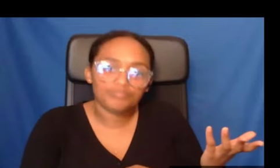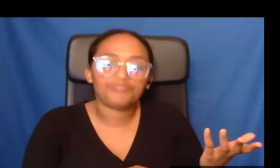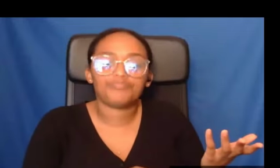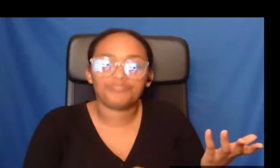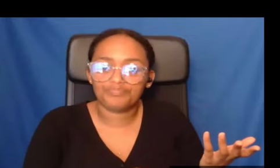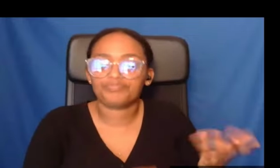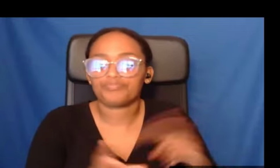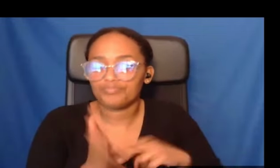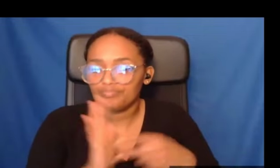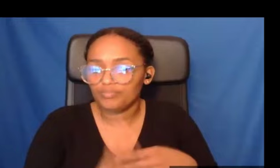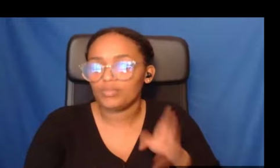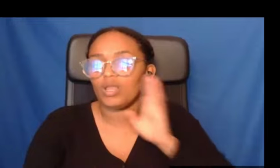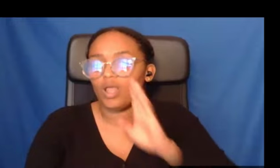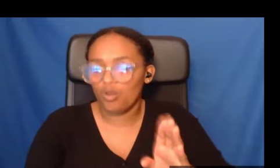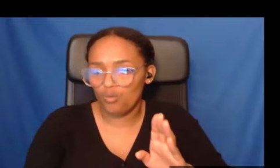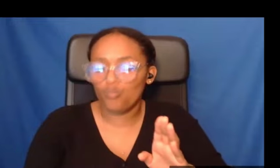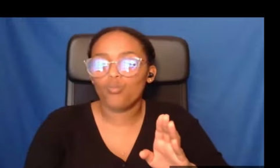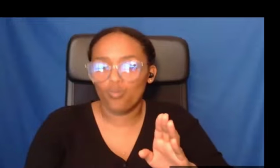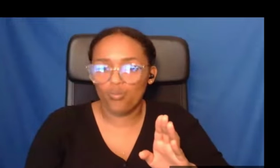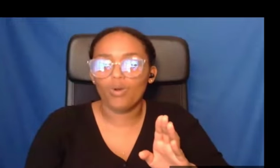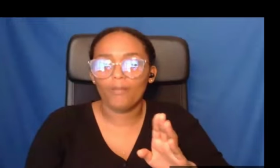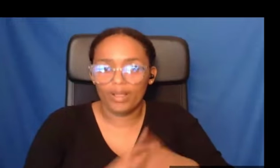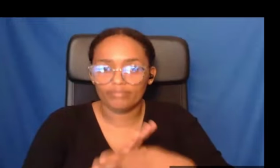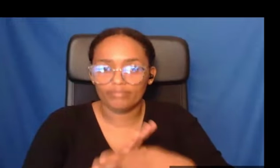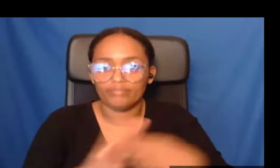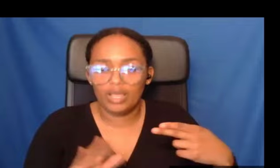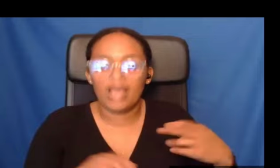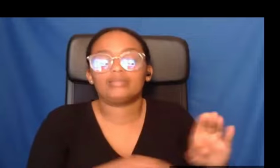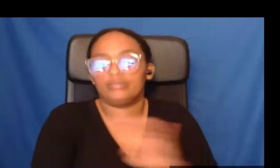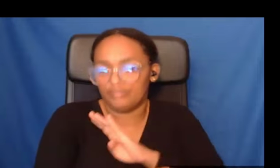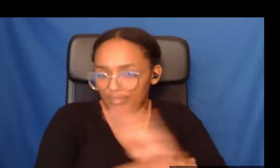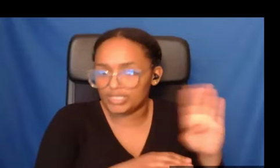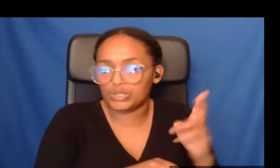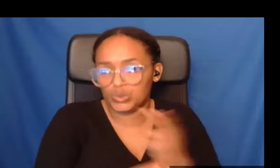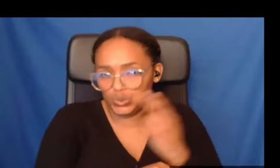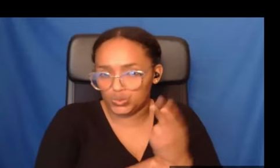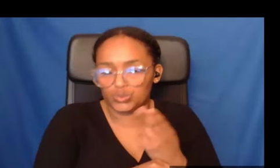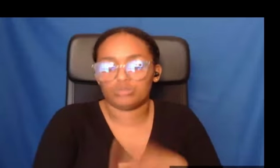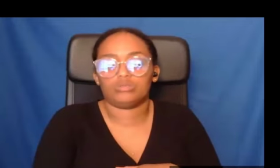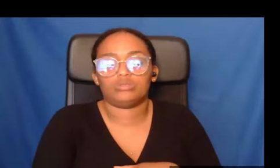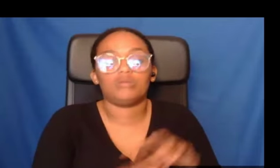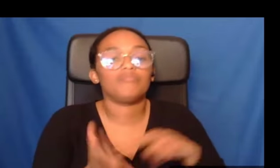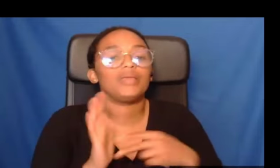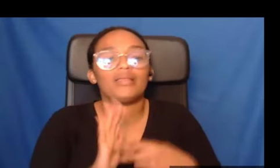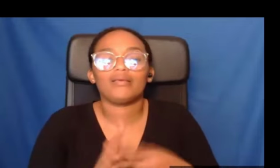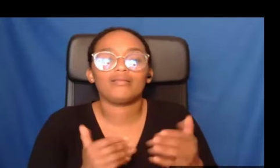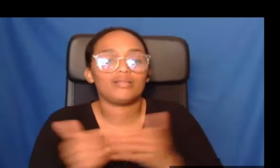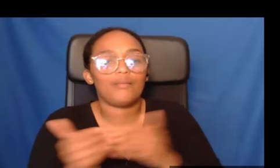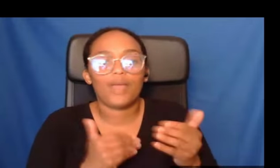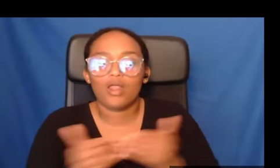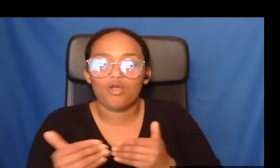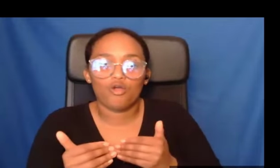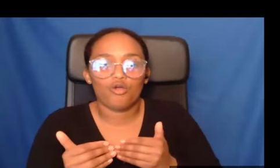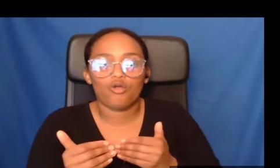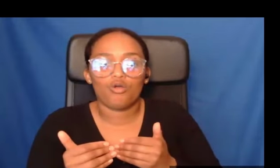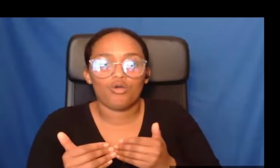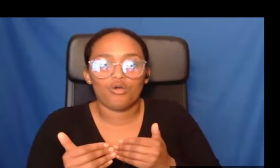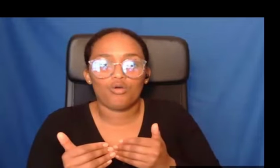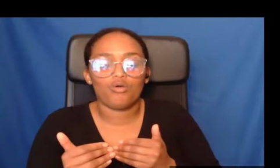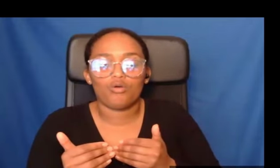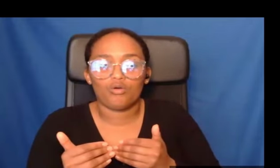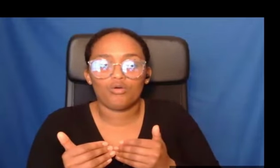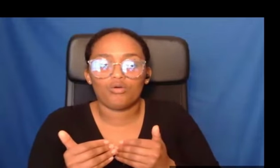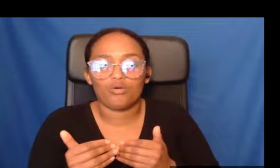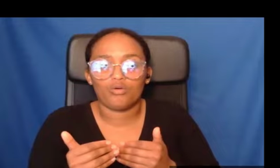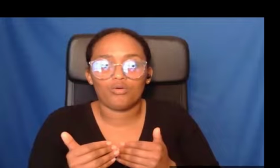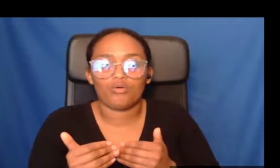be rated as commercial use, and it won't matter what you're actually using that